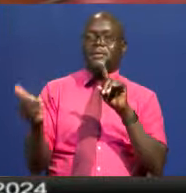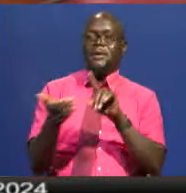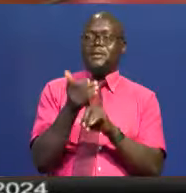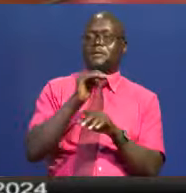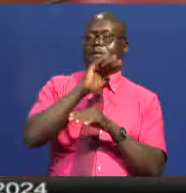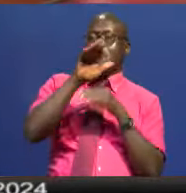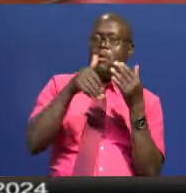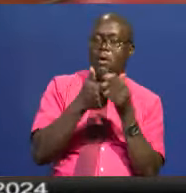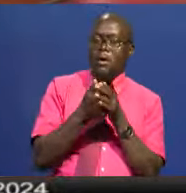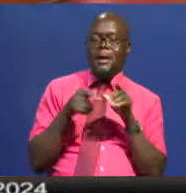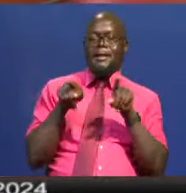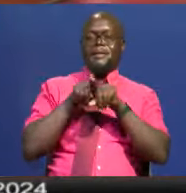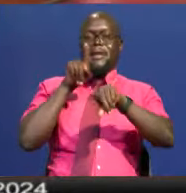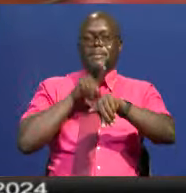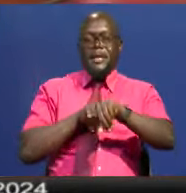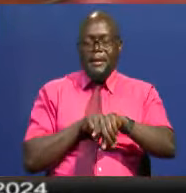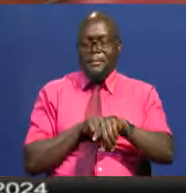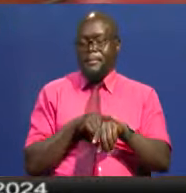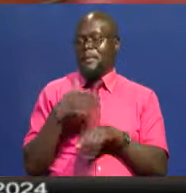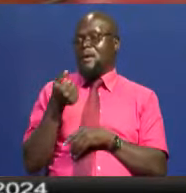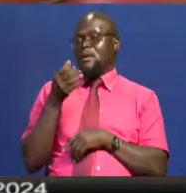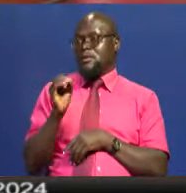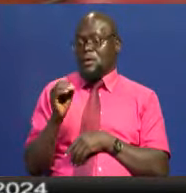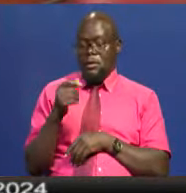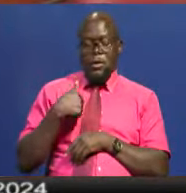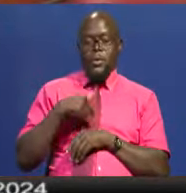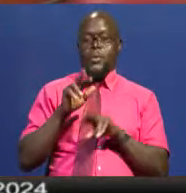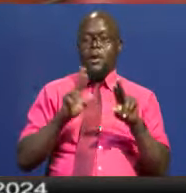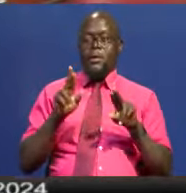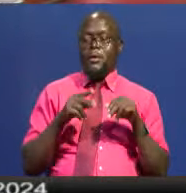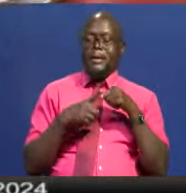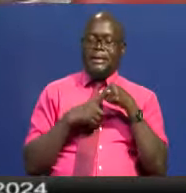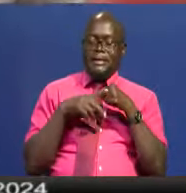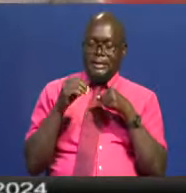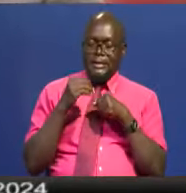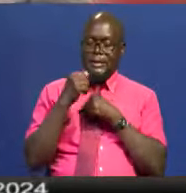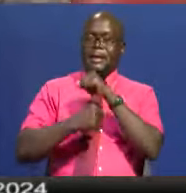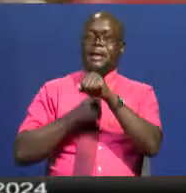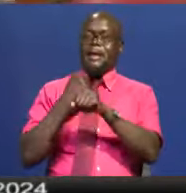those rights at the same time. So we are already 60 years too late, Madam Speaker.